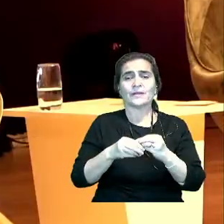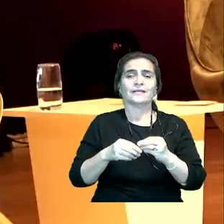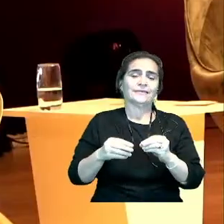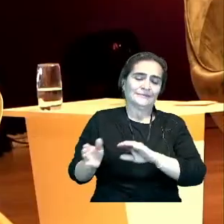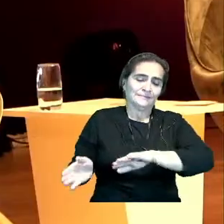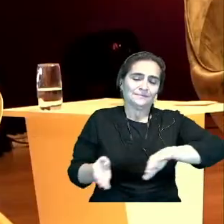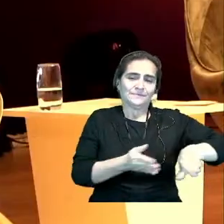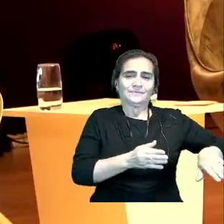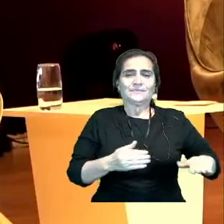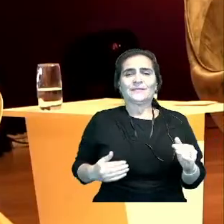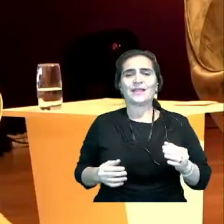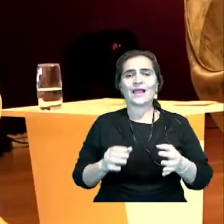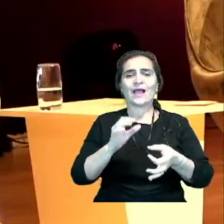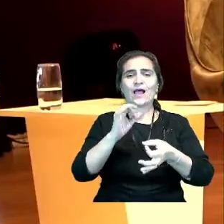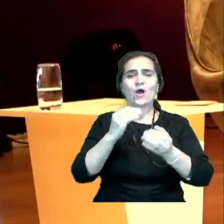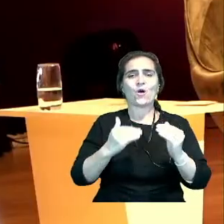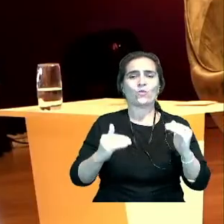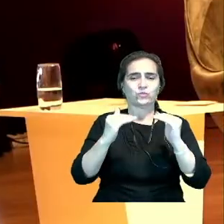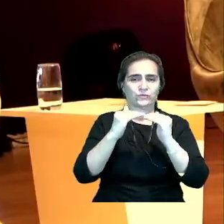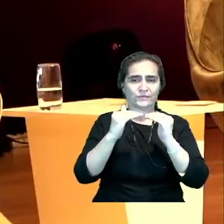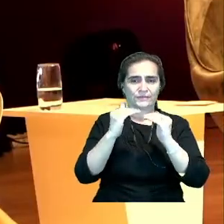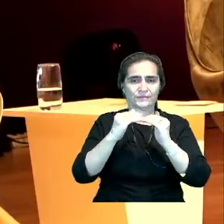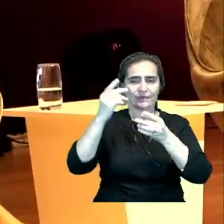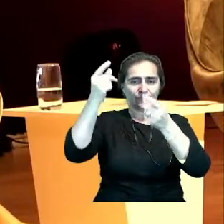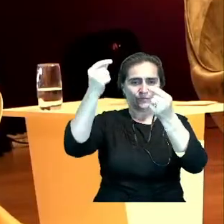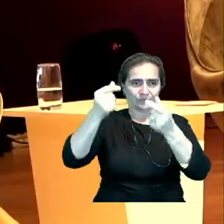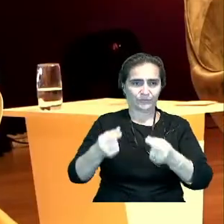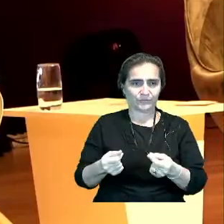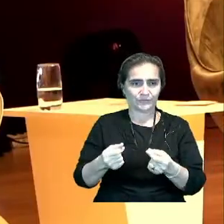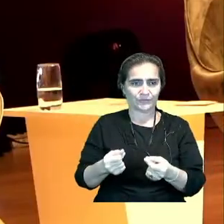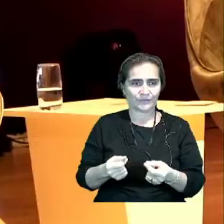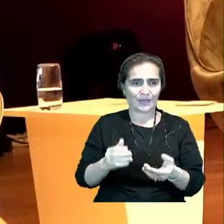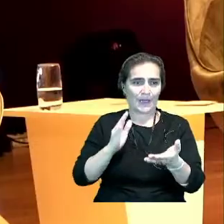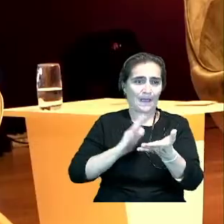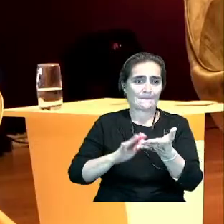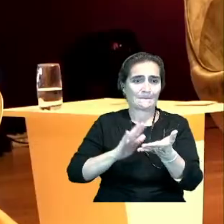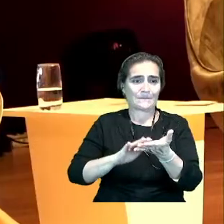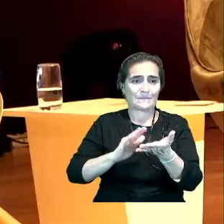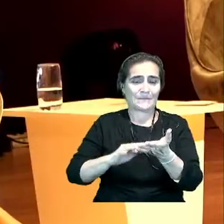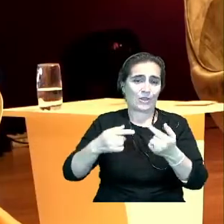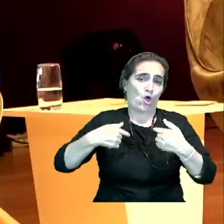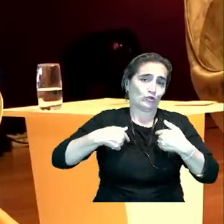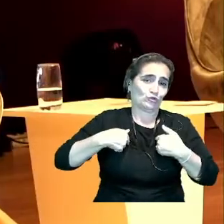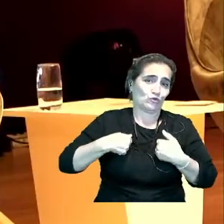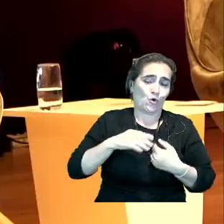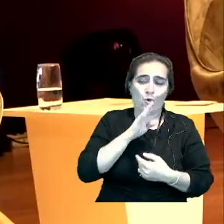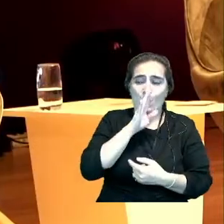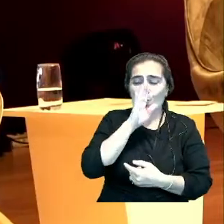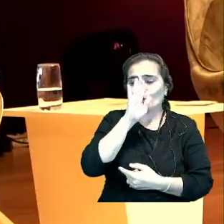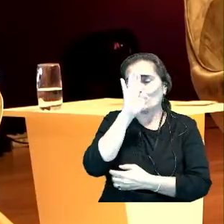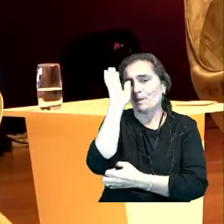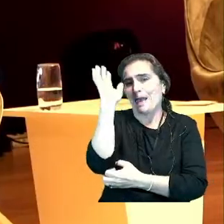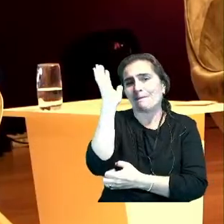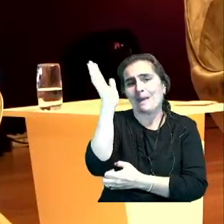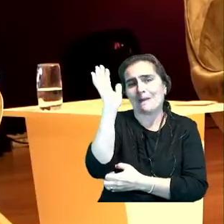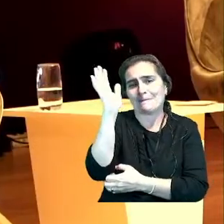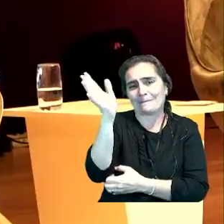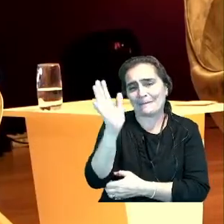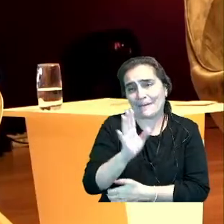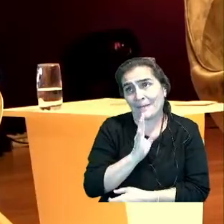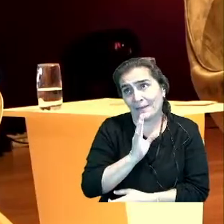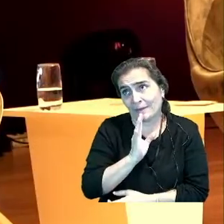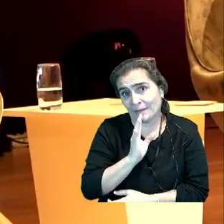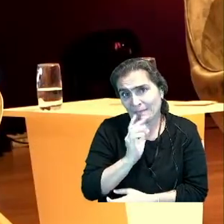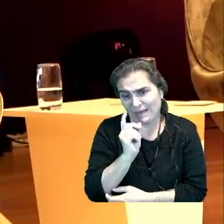And now I will talk about economic justice. But I had to tell you all this story, and I apologize. Since I am a mayora, I can do whatever